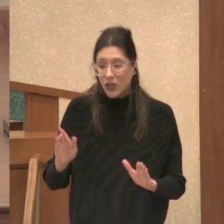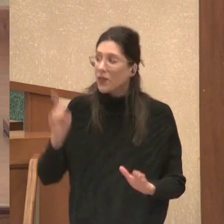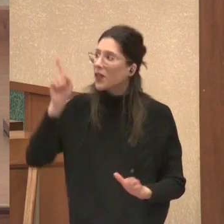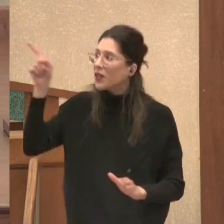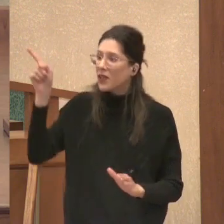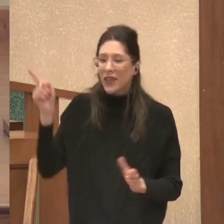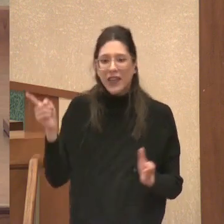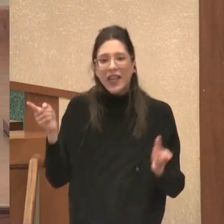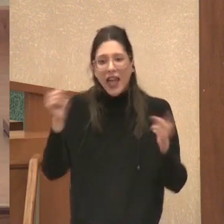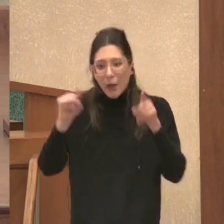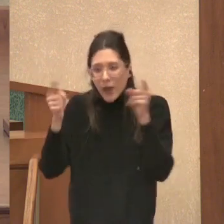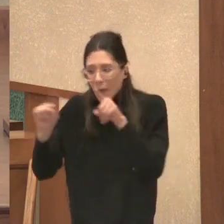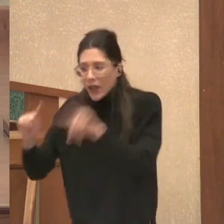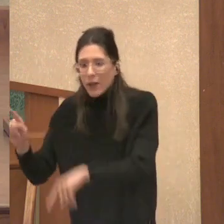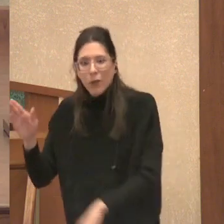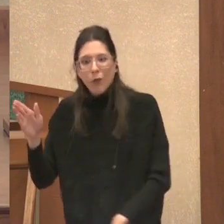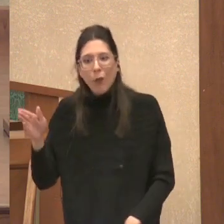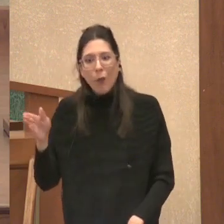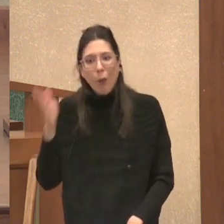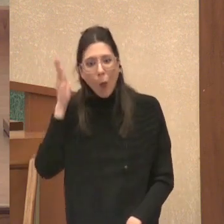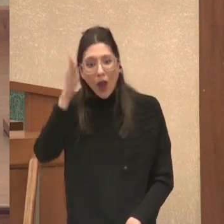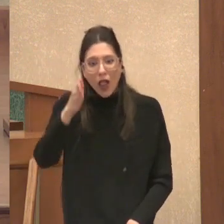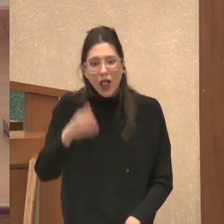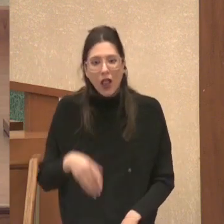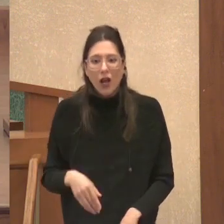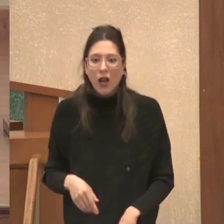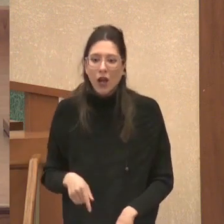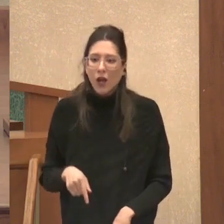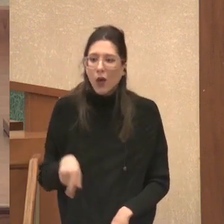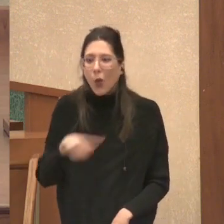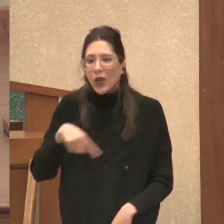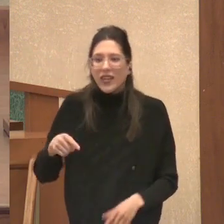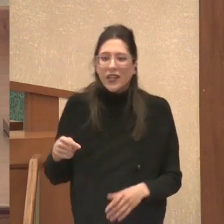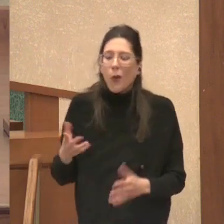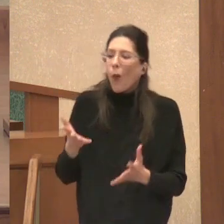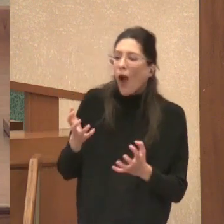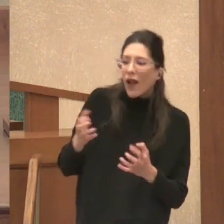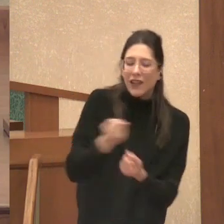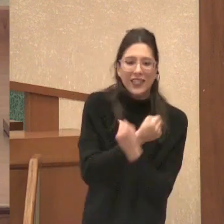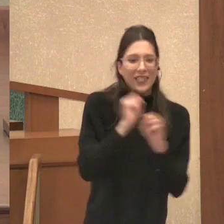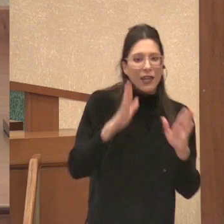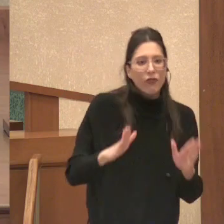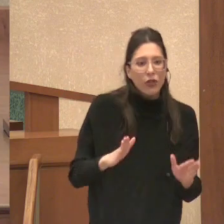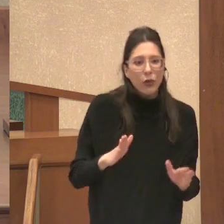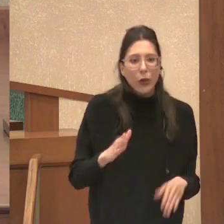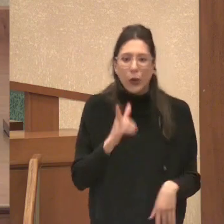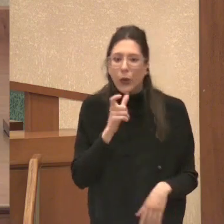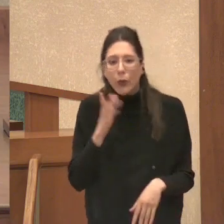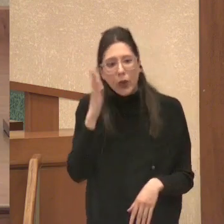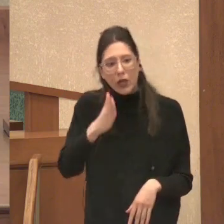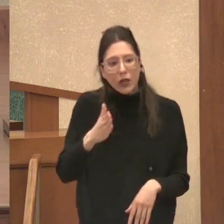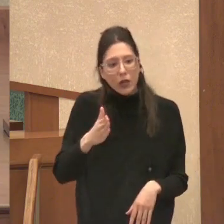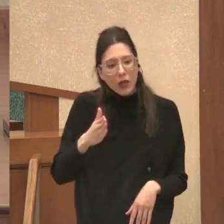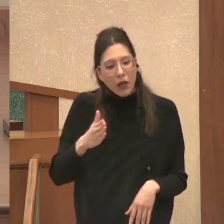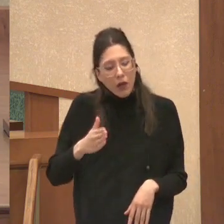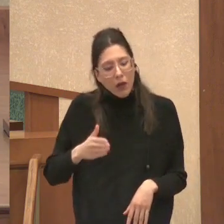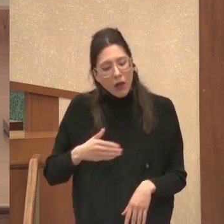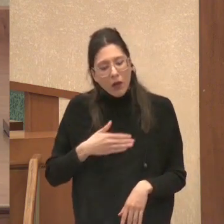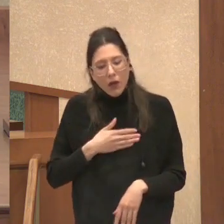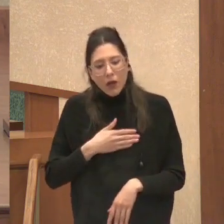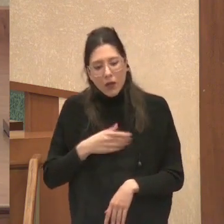to our wishes. We tend to want a Savior who will assure us that we're pretty